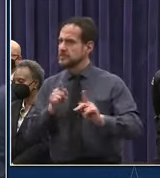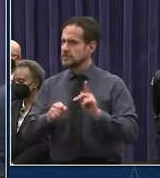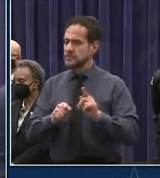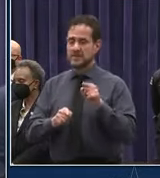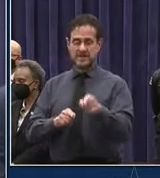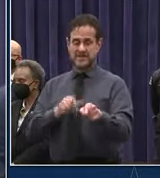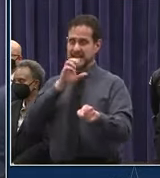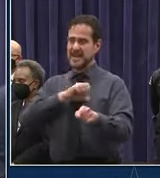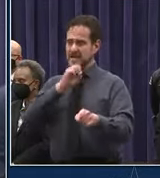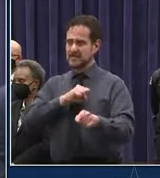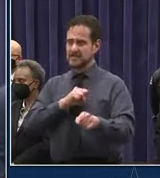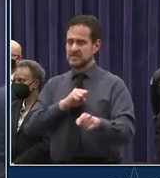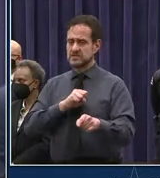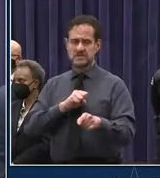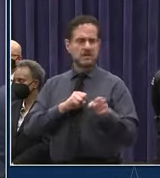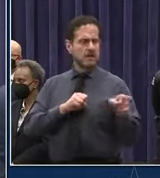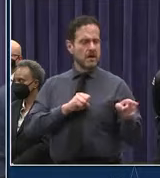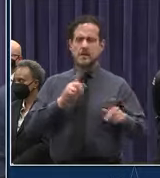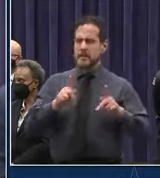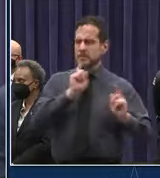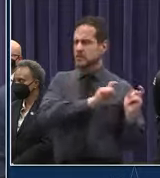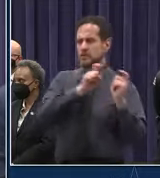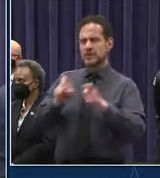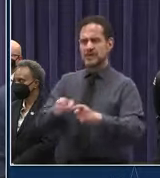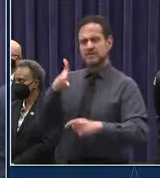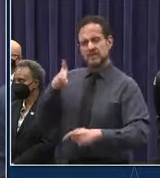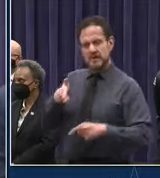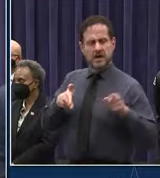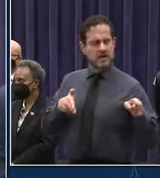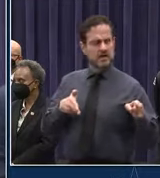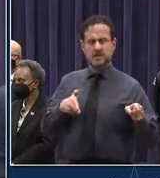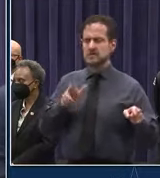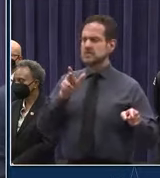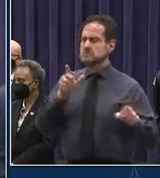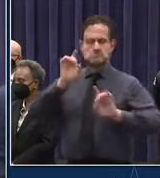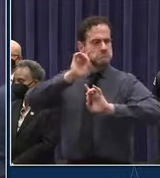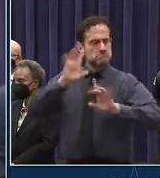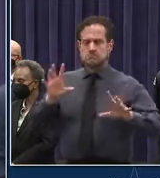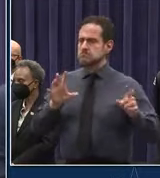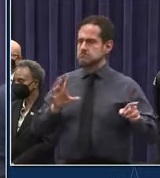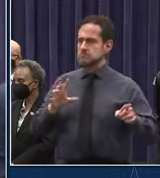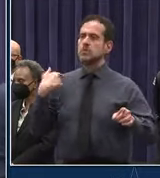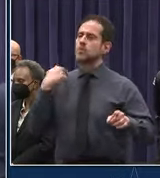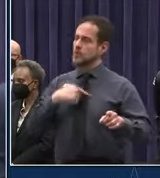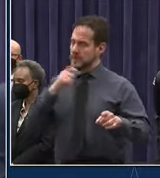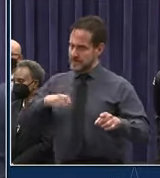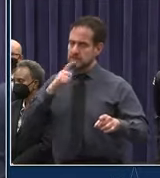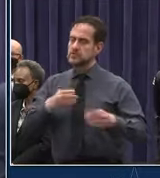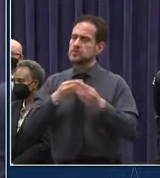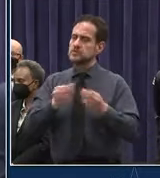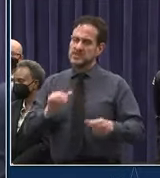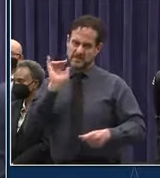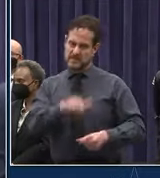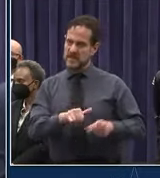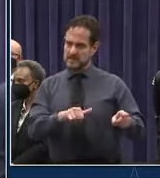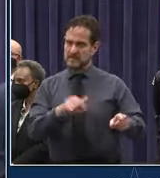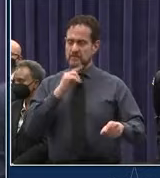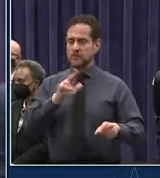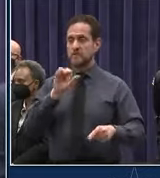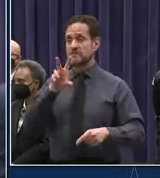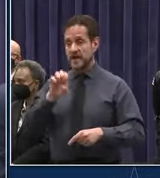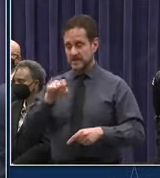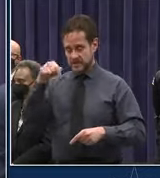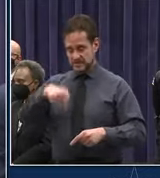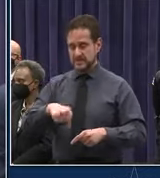age. And that should be unconscionable. And it should be one of the things that we should tackle when it comes to violence in